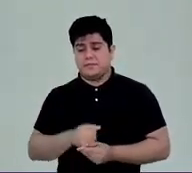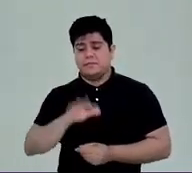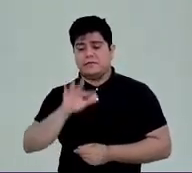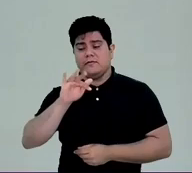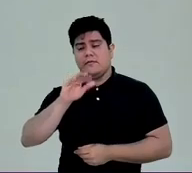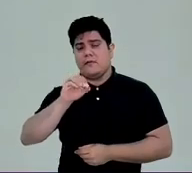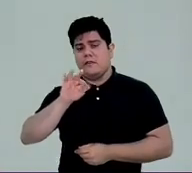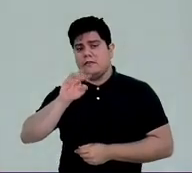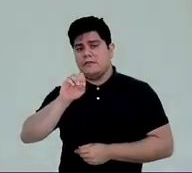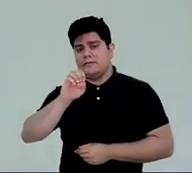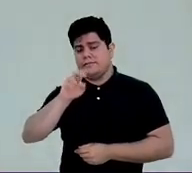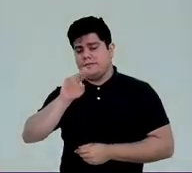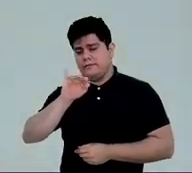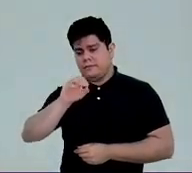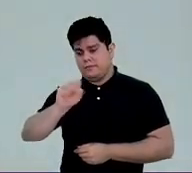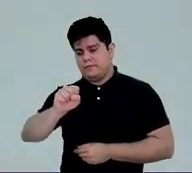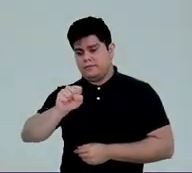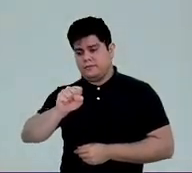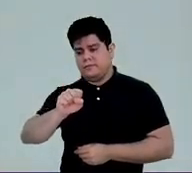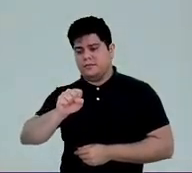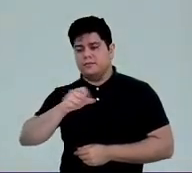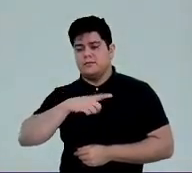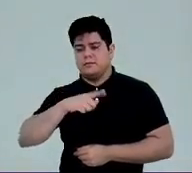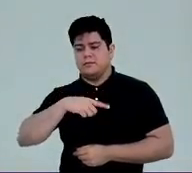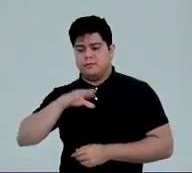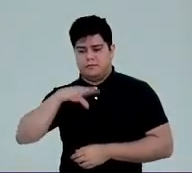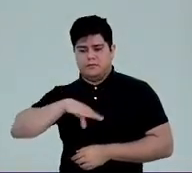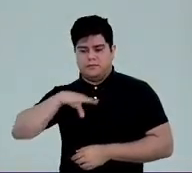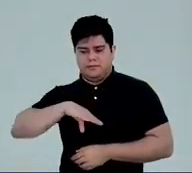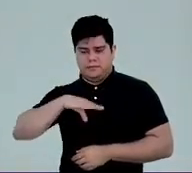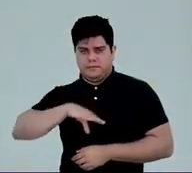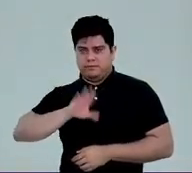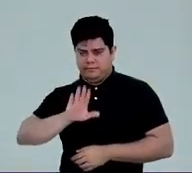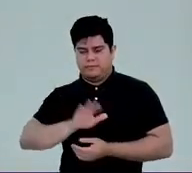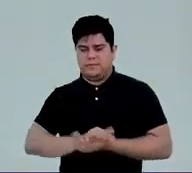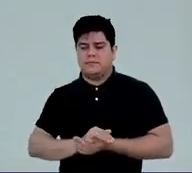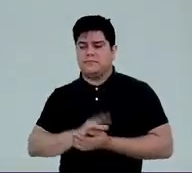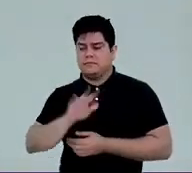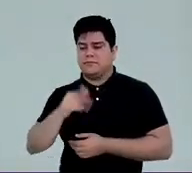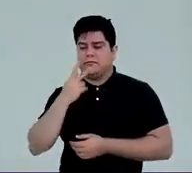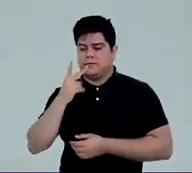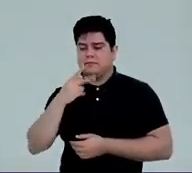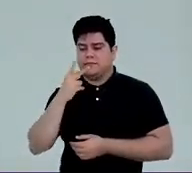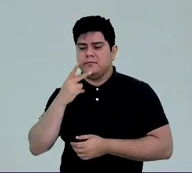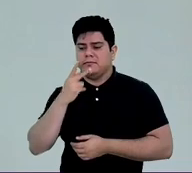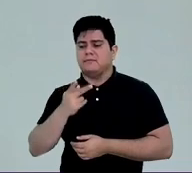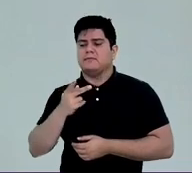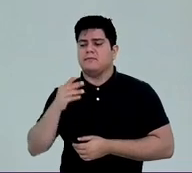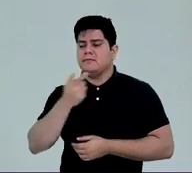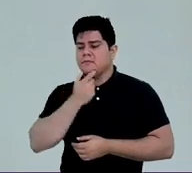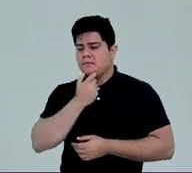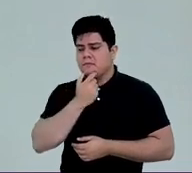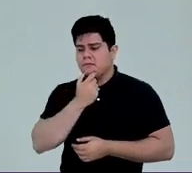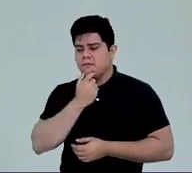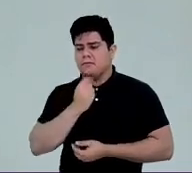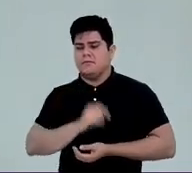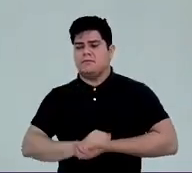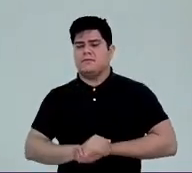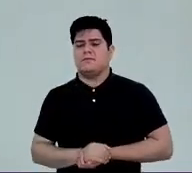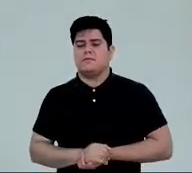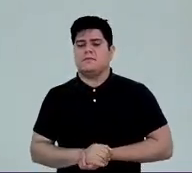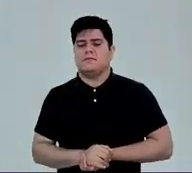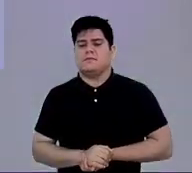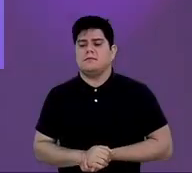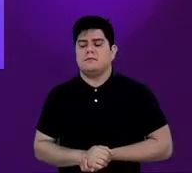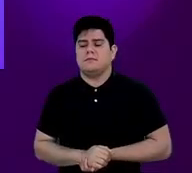Portuguese, but of course I will present it in English. And today I will talk about photoceuticals.